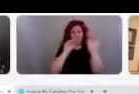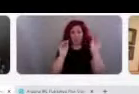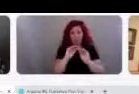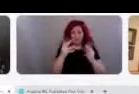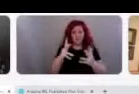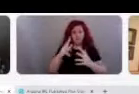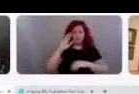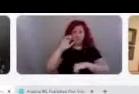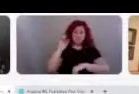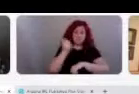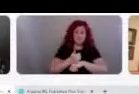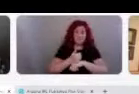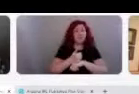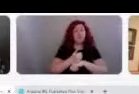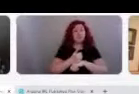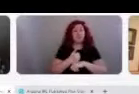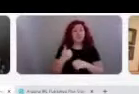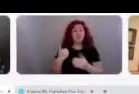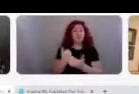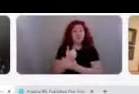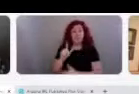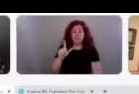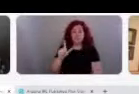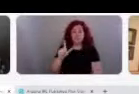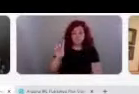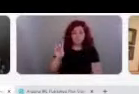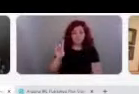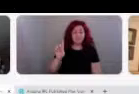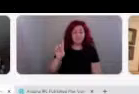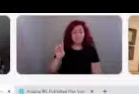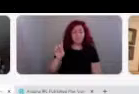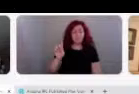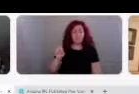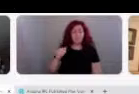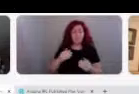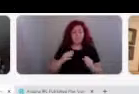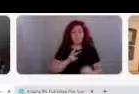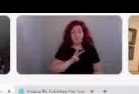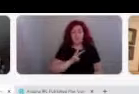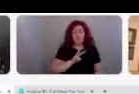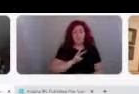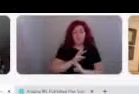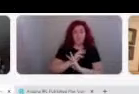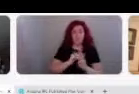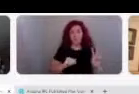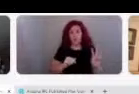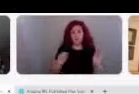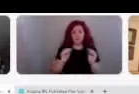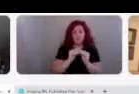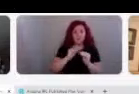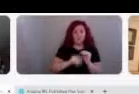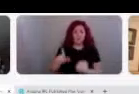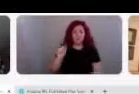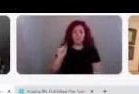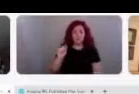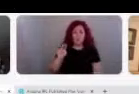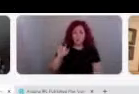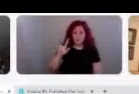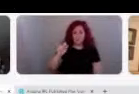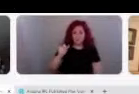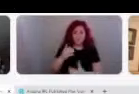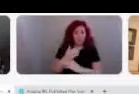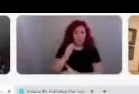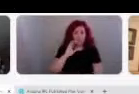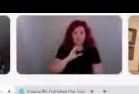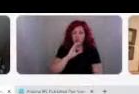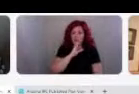just um that new legislative district extends westward 20 more than 20 miles through chandler to the west